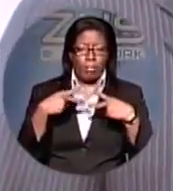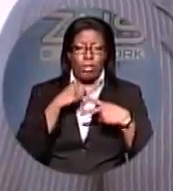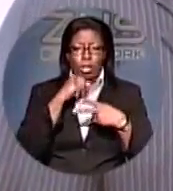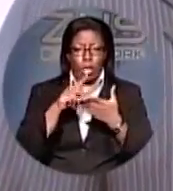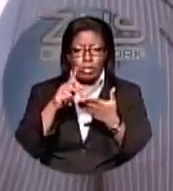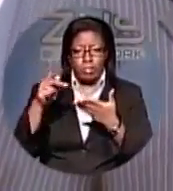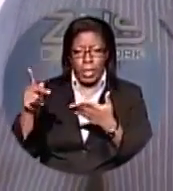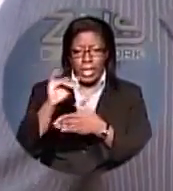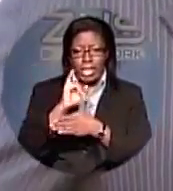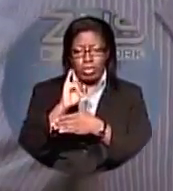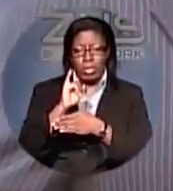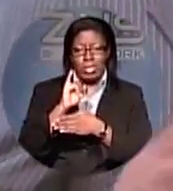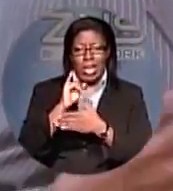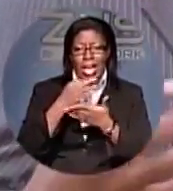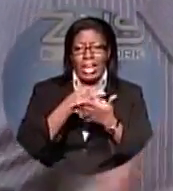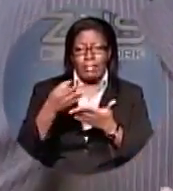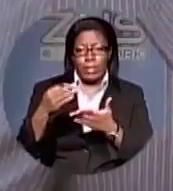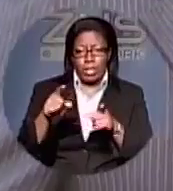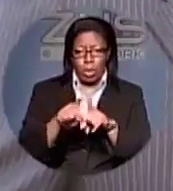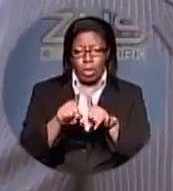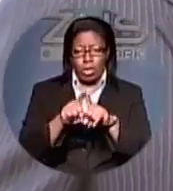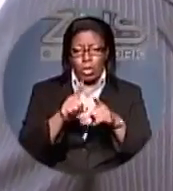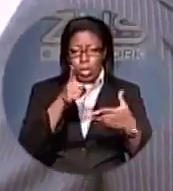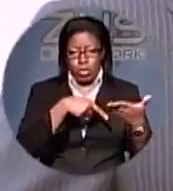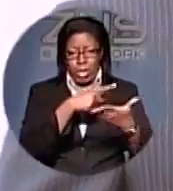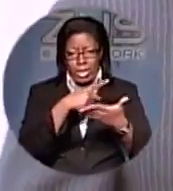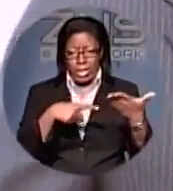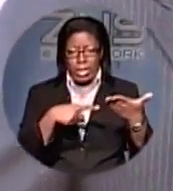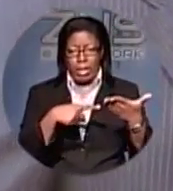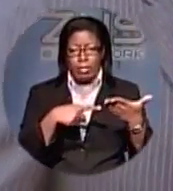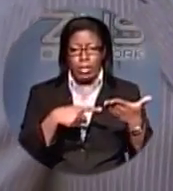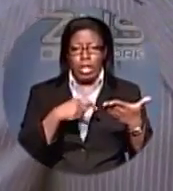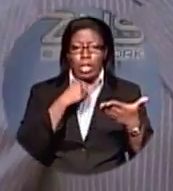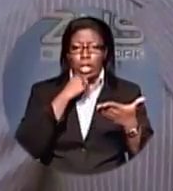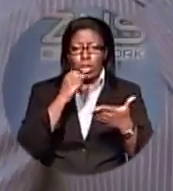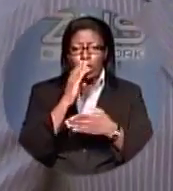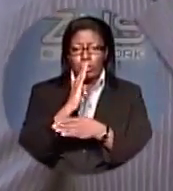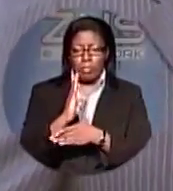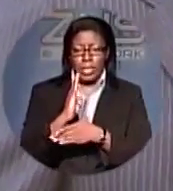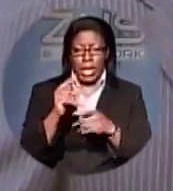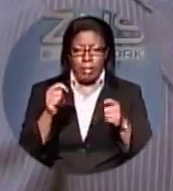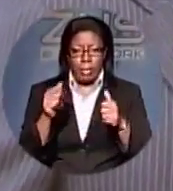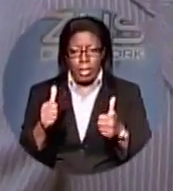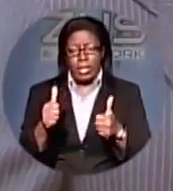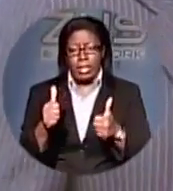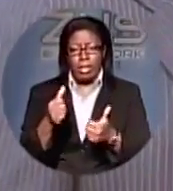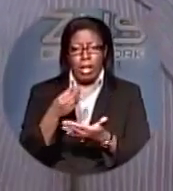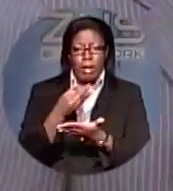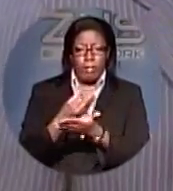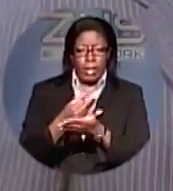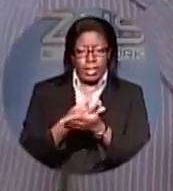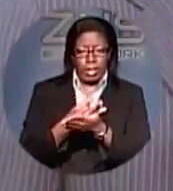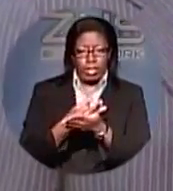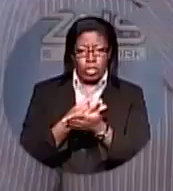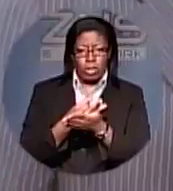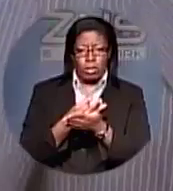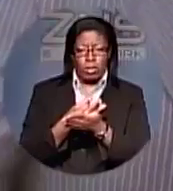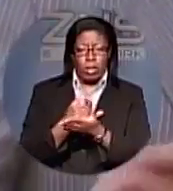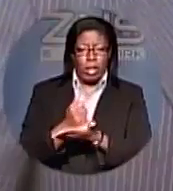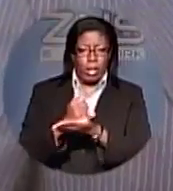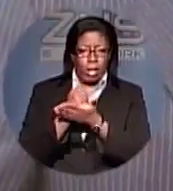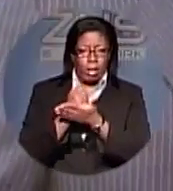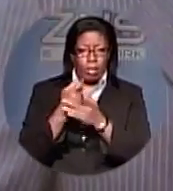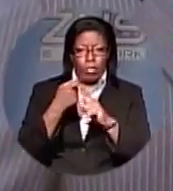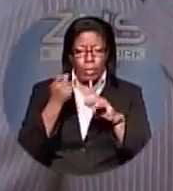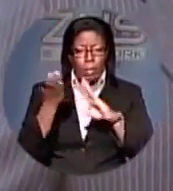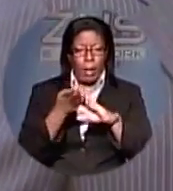fees already. So by writing them off, there will not be an immediate financial impact on the banks whatsoever. But